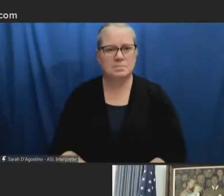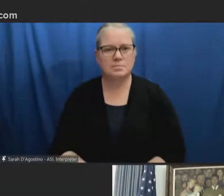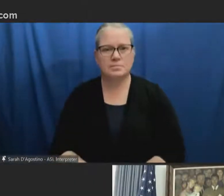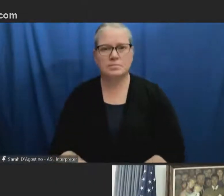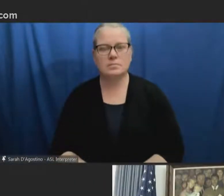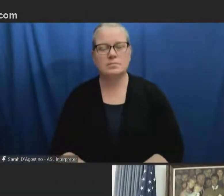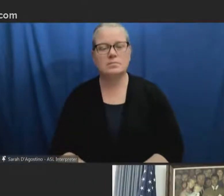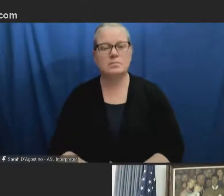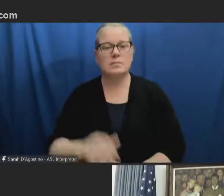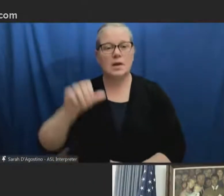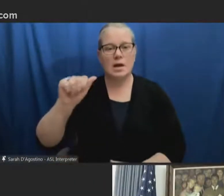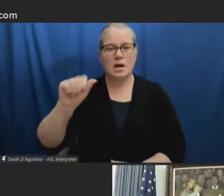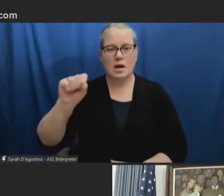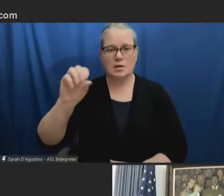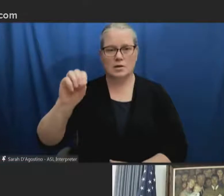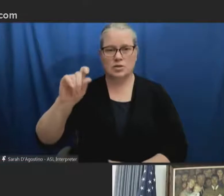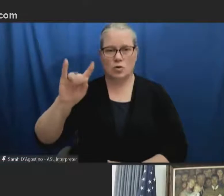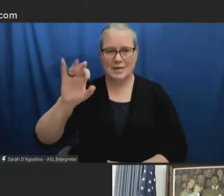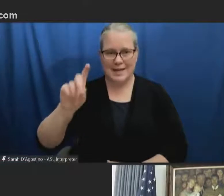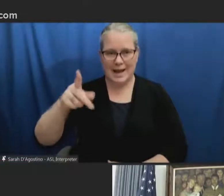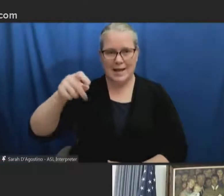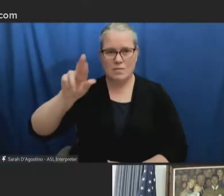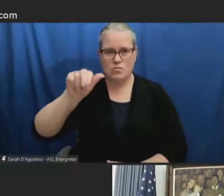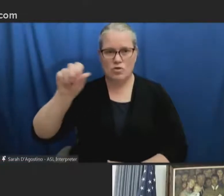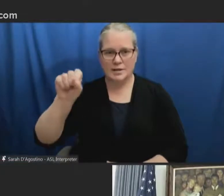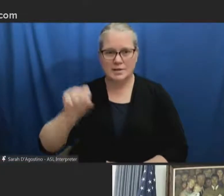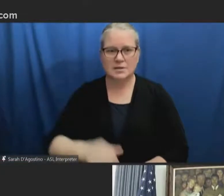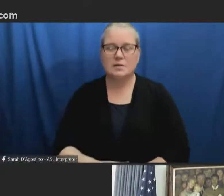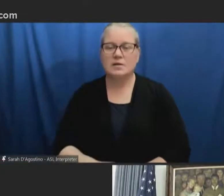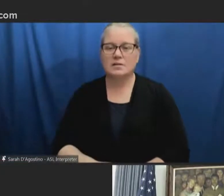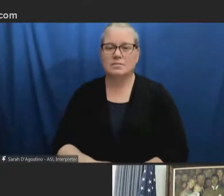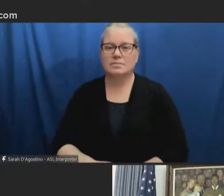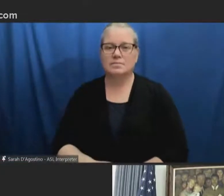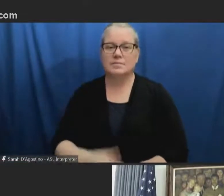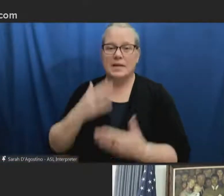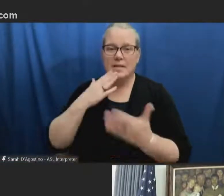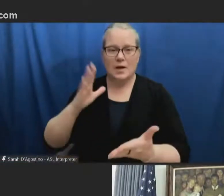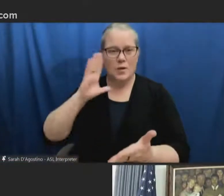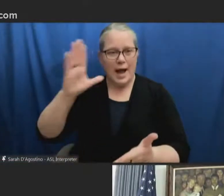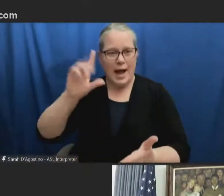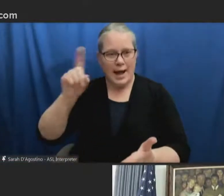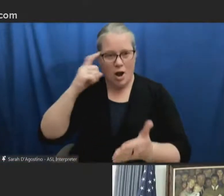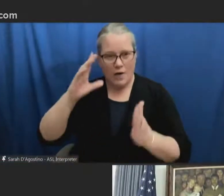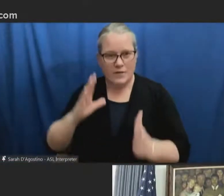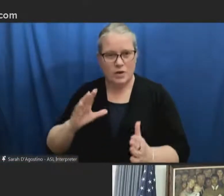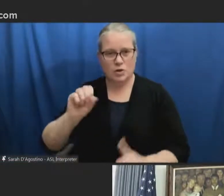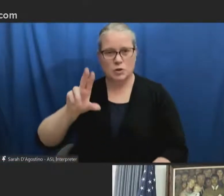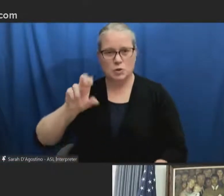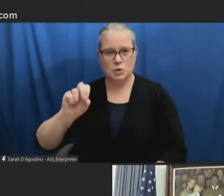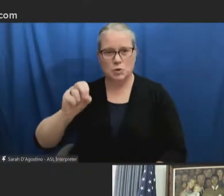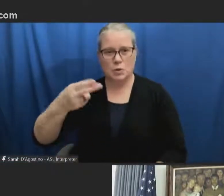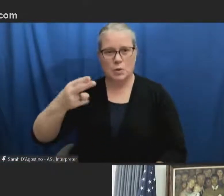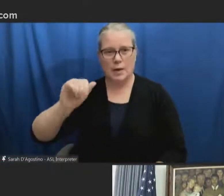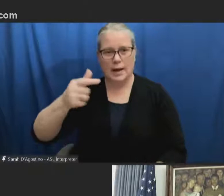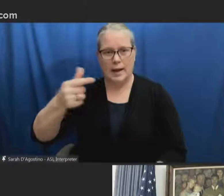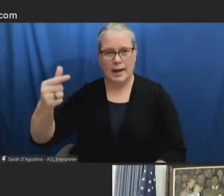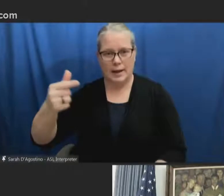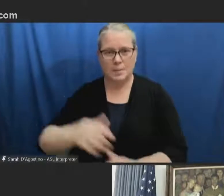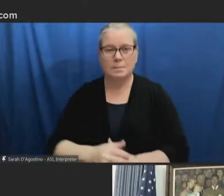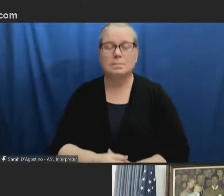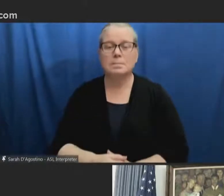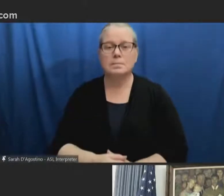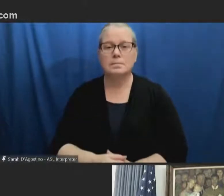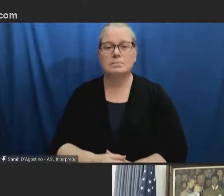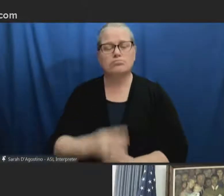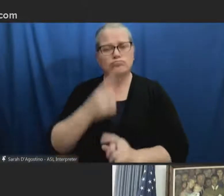Associated Press. Thank you, Peter. Hi, Governor, it's Sue Haig. I was wondering if you could please explain a little bit